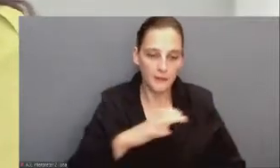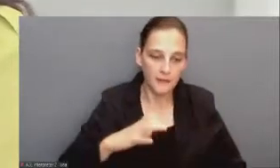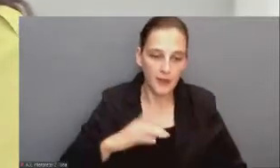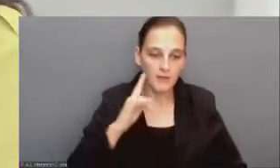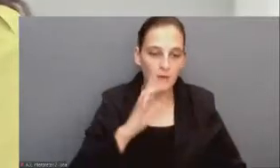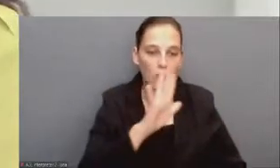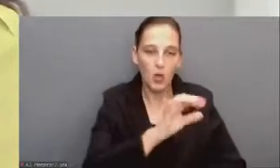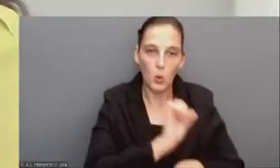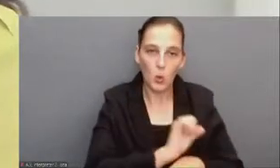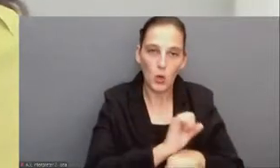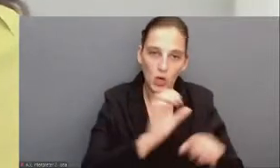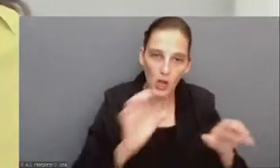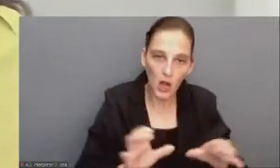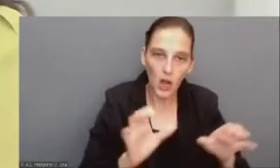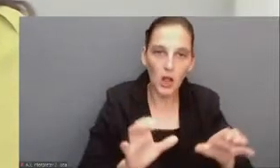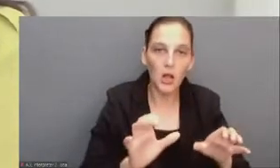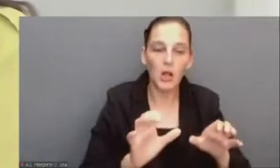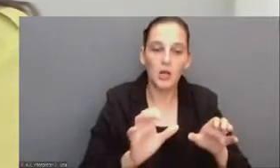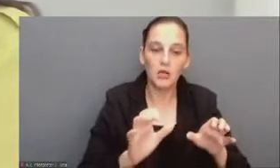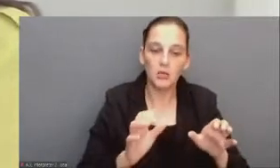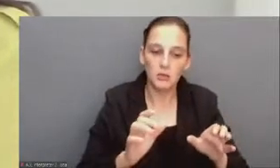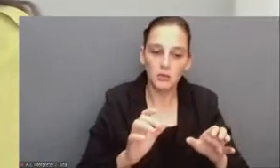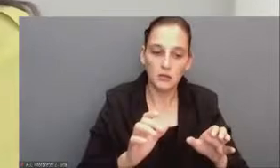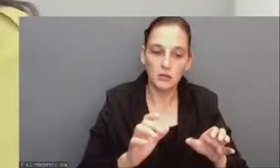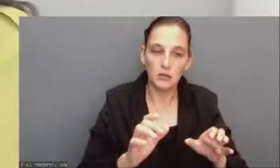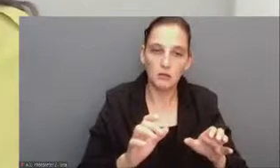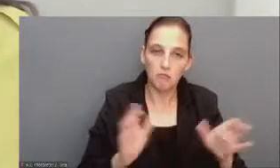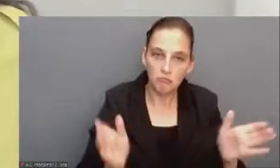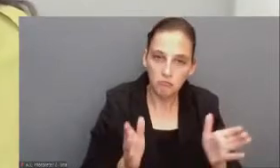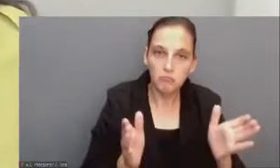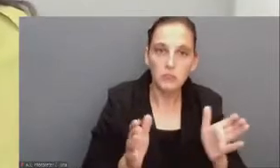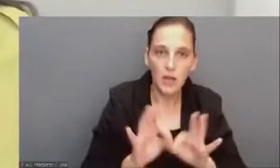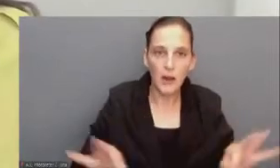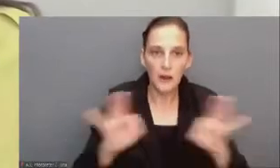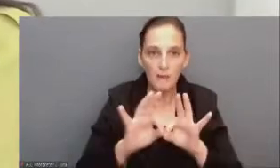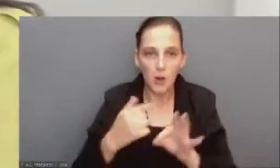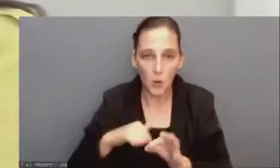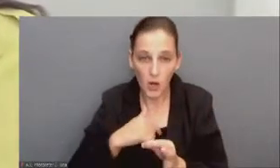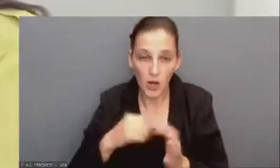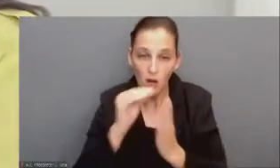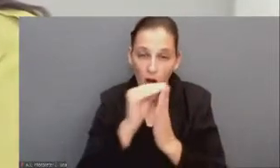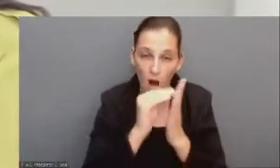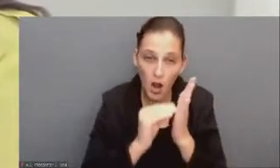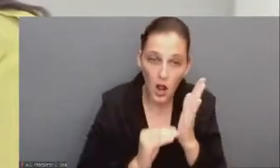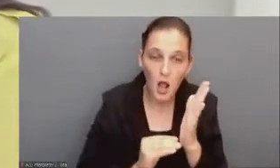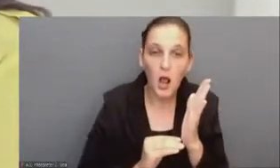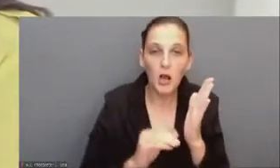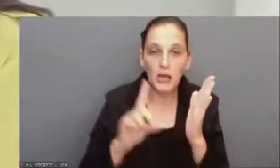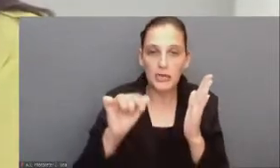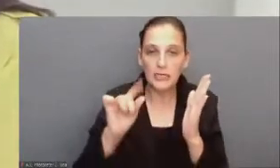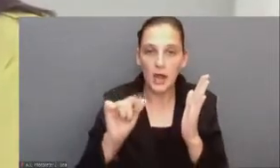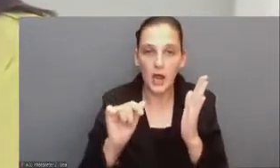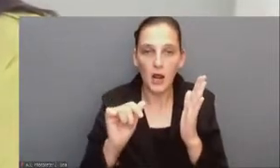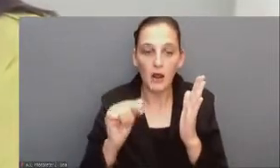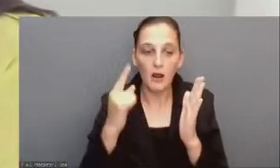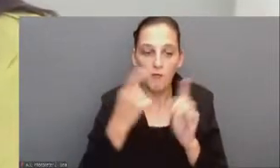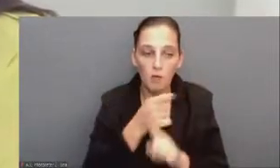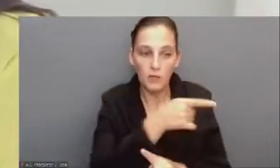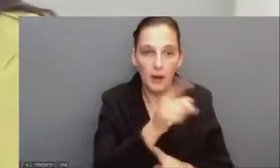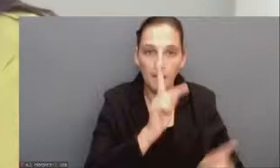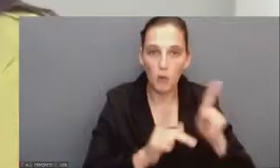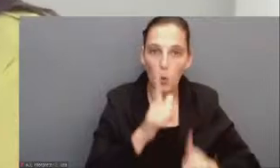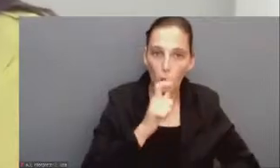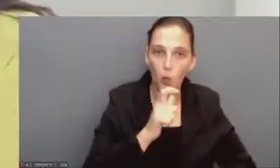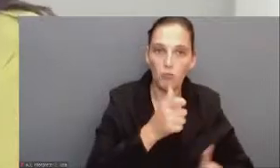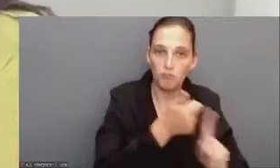really ensure that we're collecting data from people living with long COVID themselves, as we have heard not only from Dr. Whitfleet,